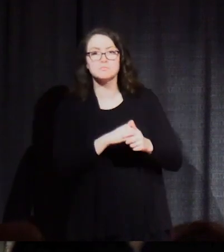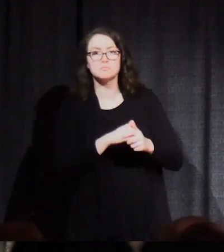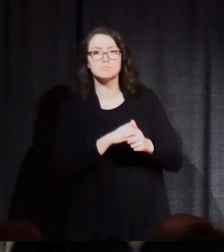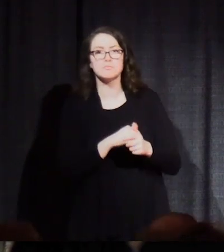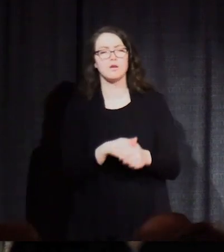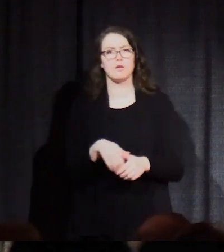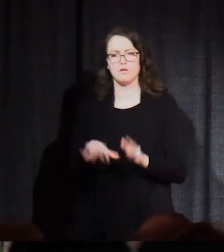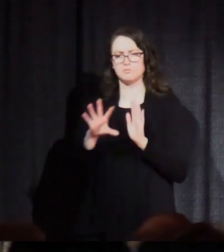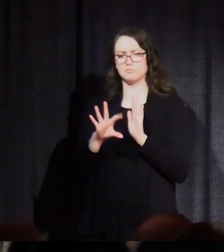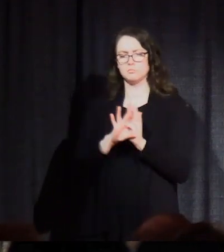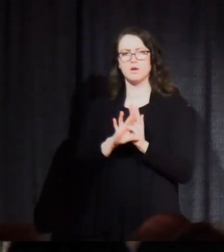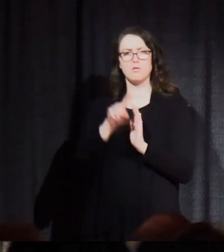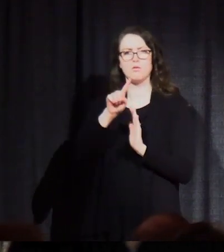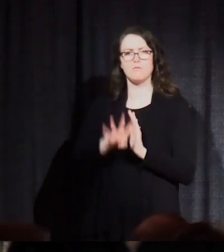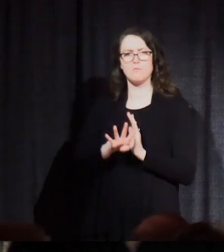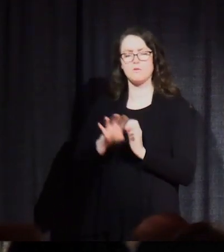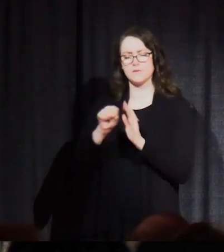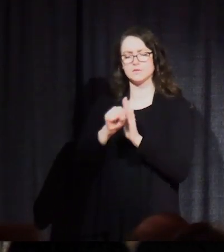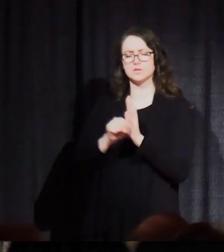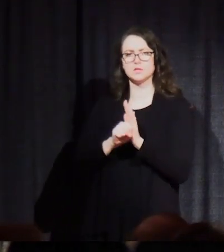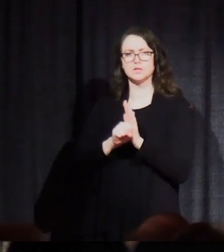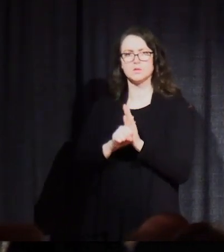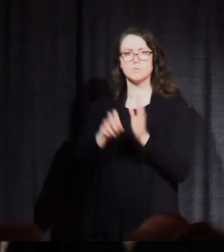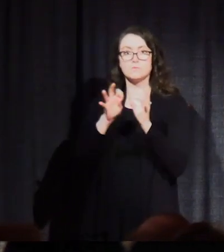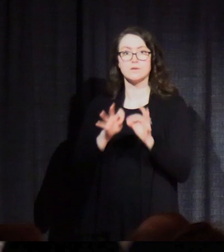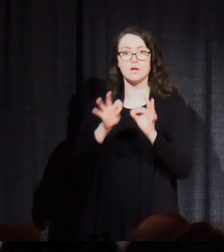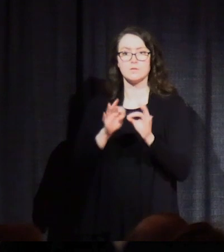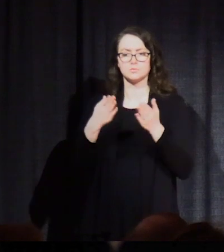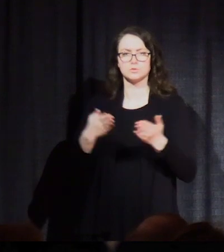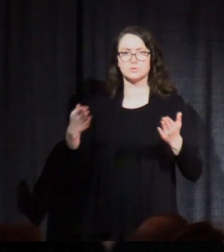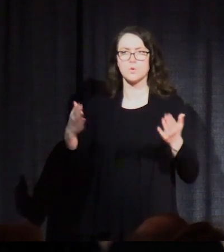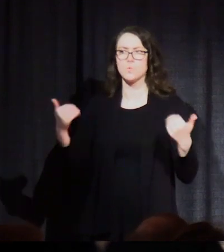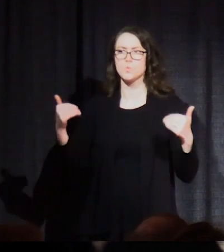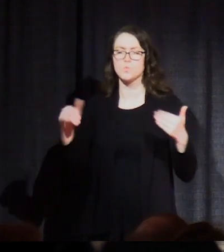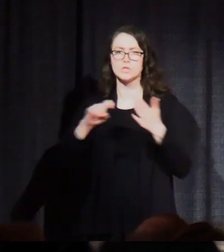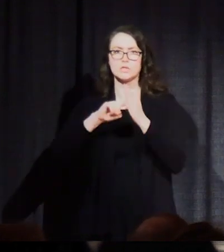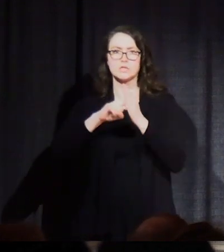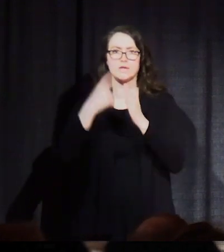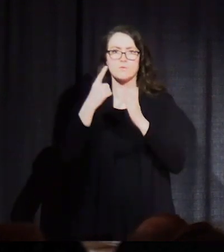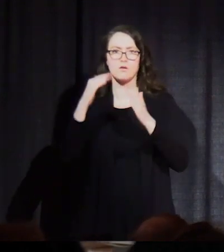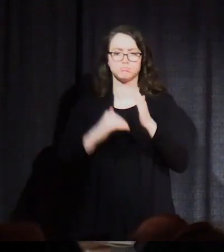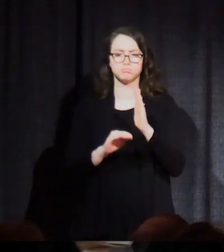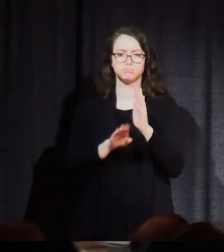the state with the most valuable resources would be key to Alaska's economic future.